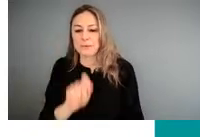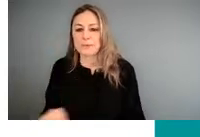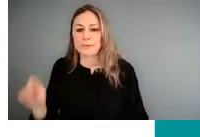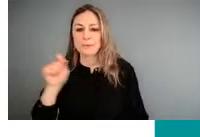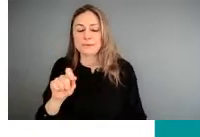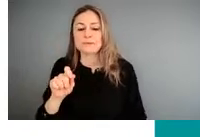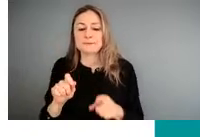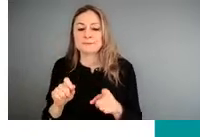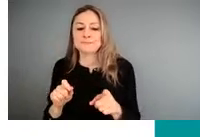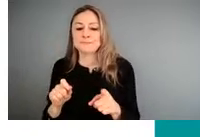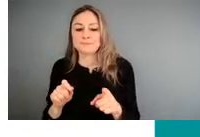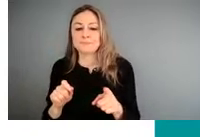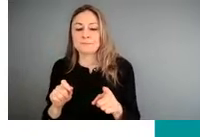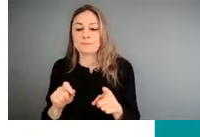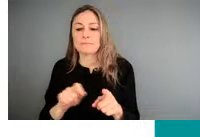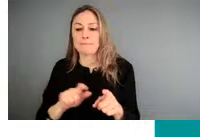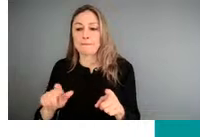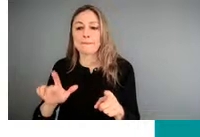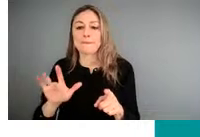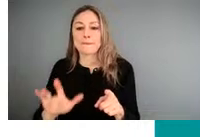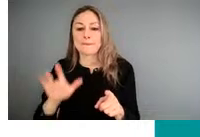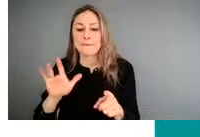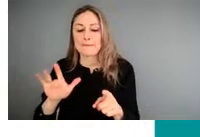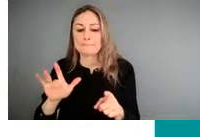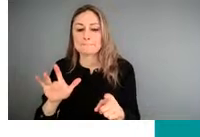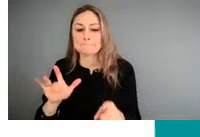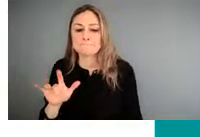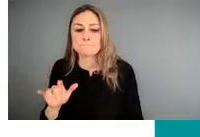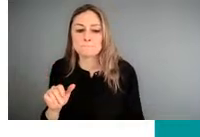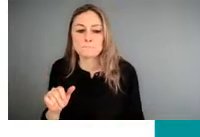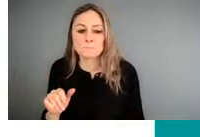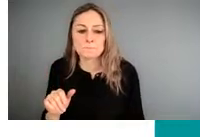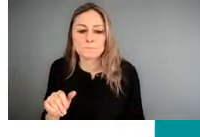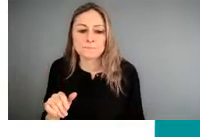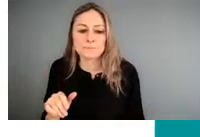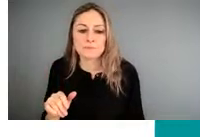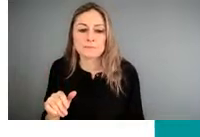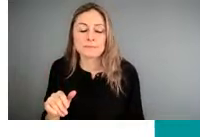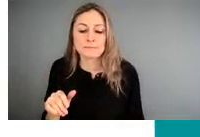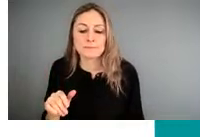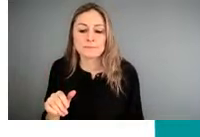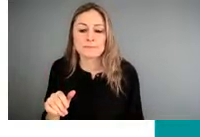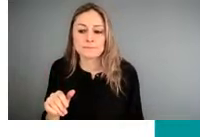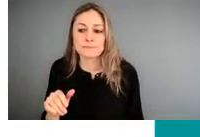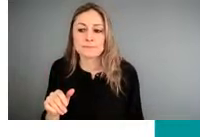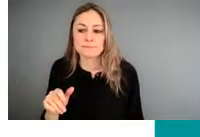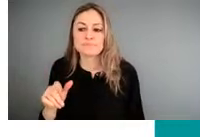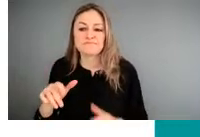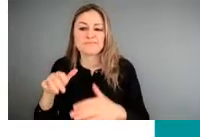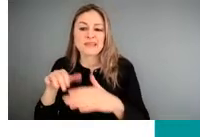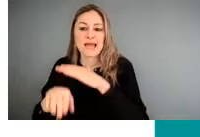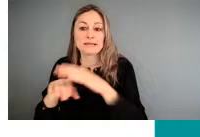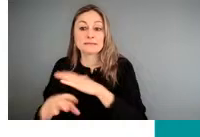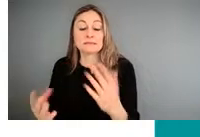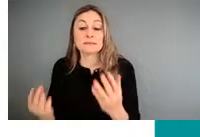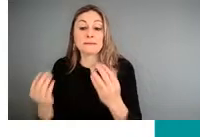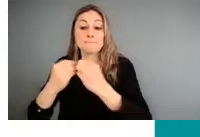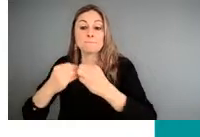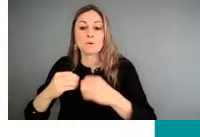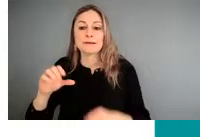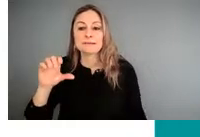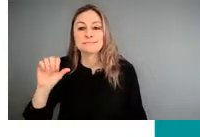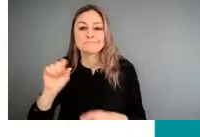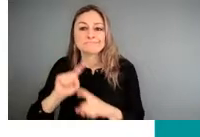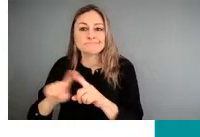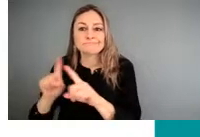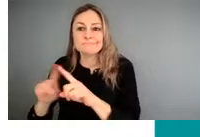menu, the toggle captions on. Click the sub menu arrow to access more settings, including language,